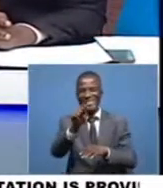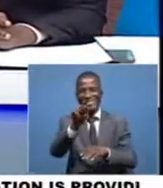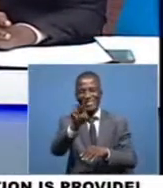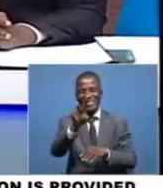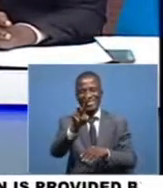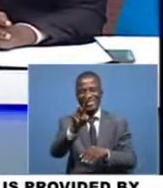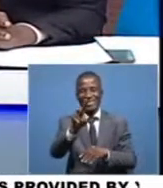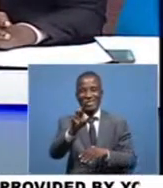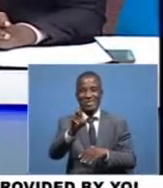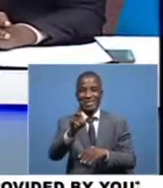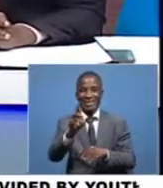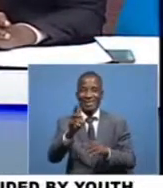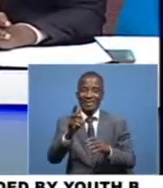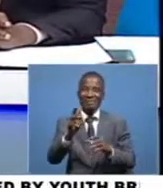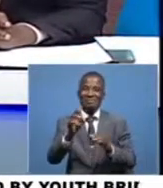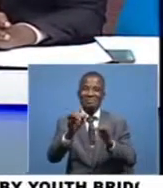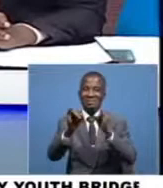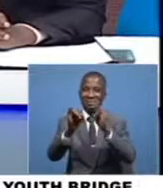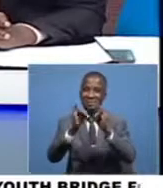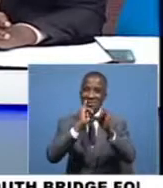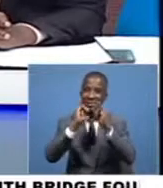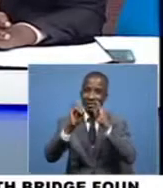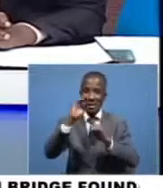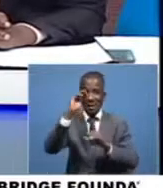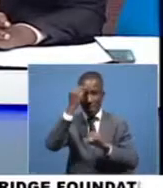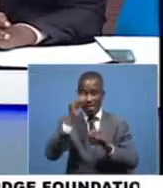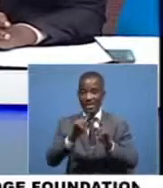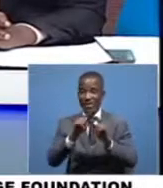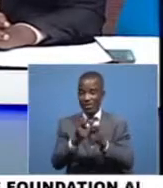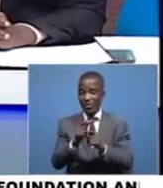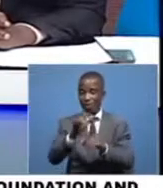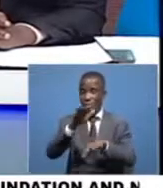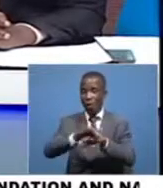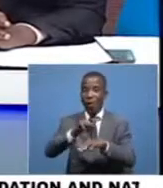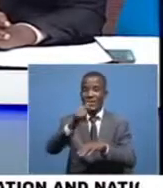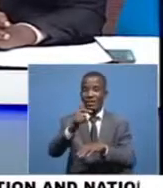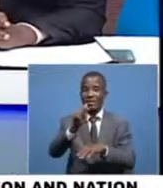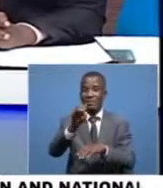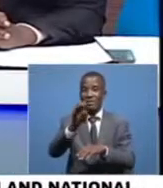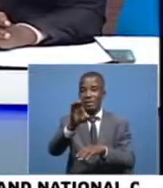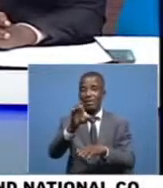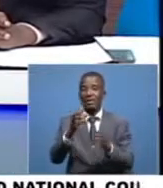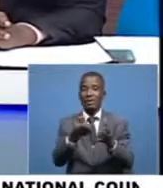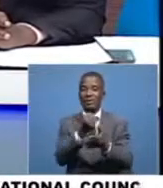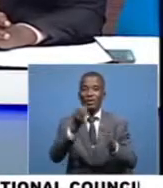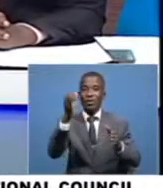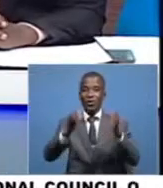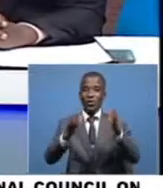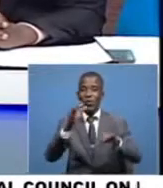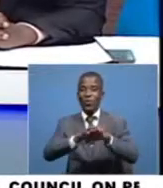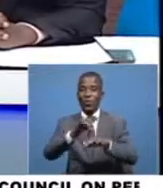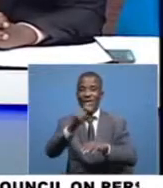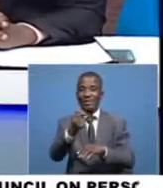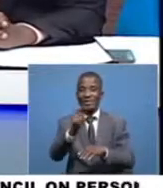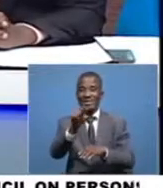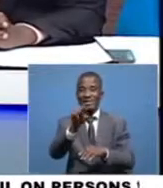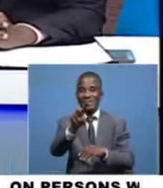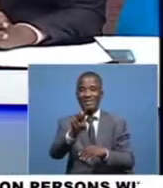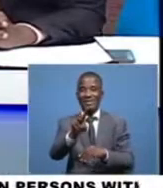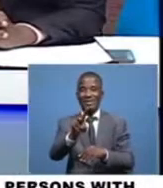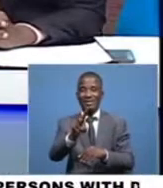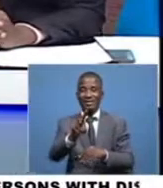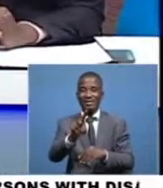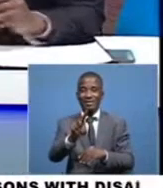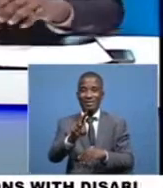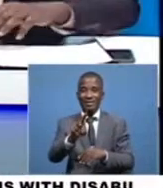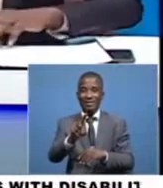and Ministerial Vetting is also live on GBC News. Sure. So the Supreme Court hearing is live on GTV. The